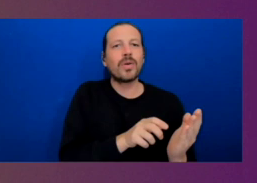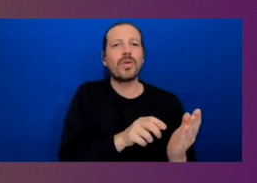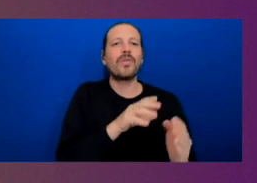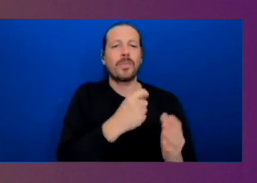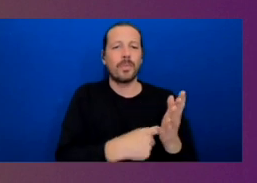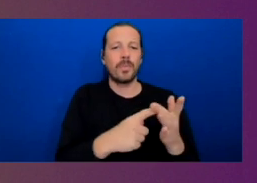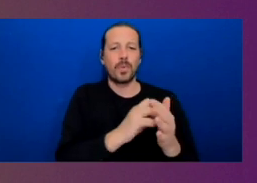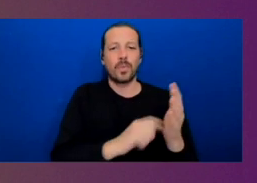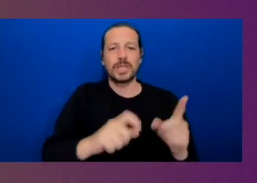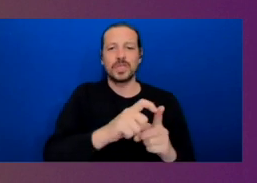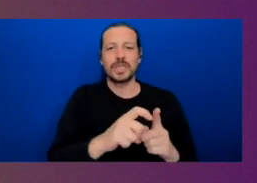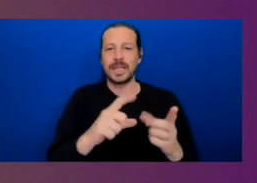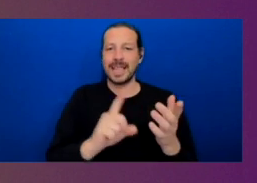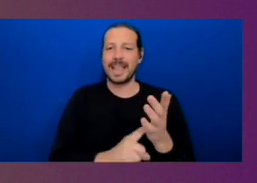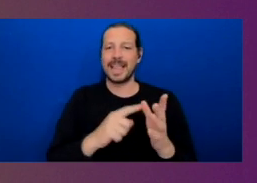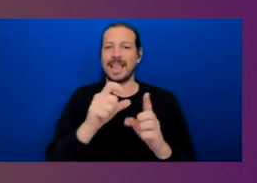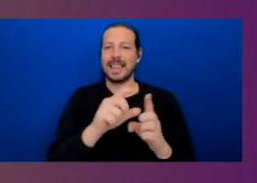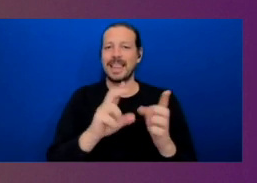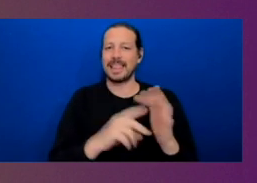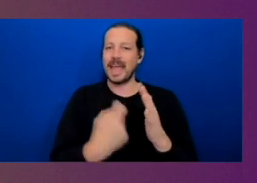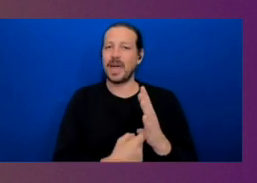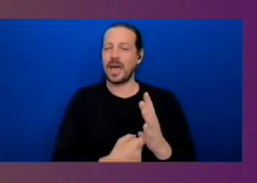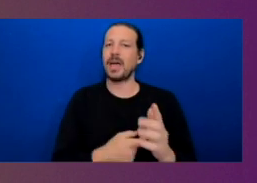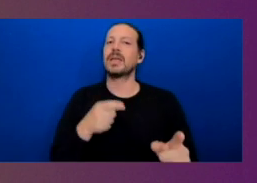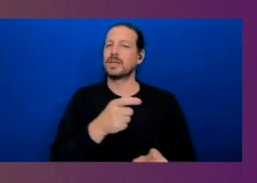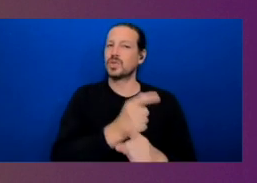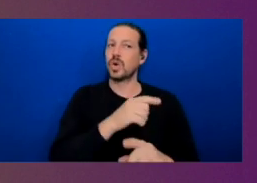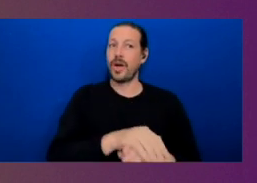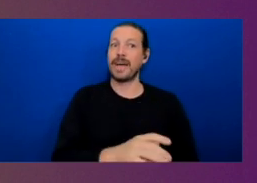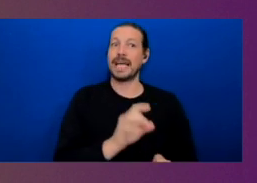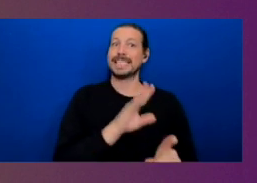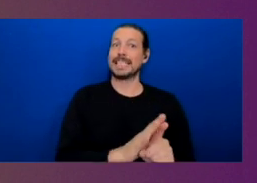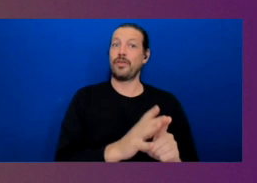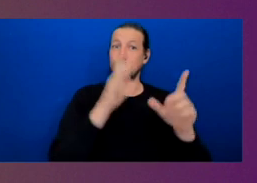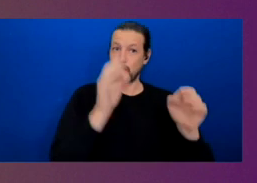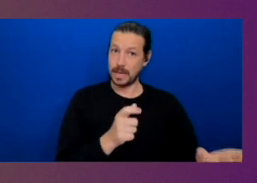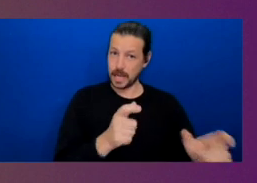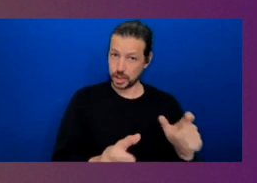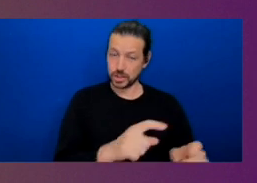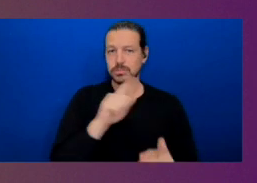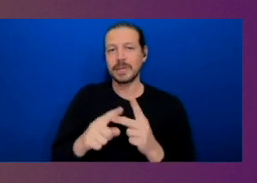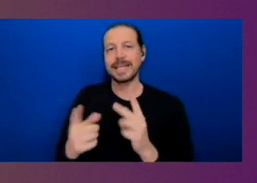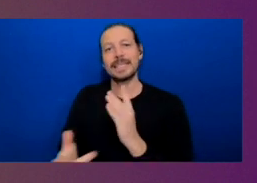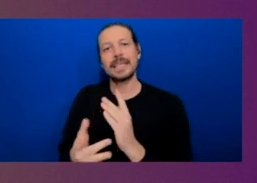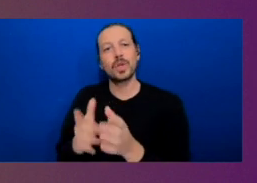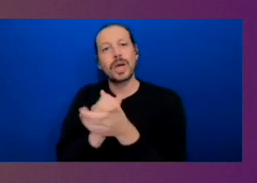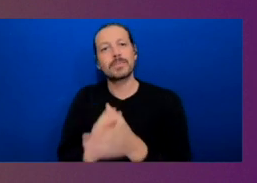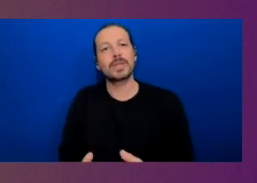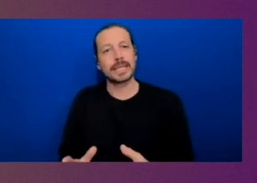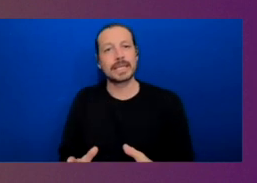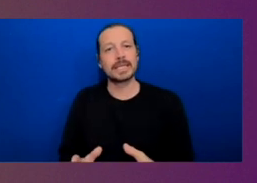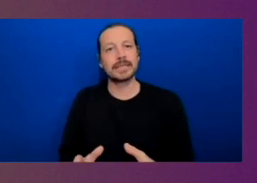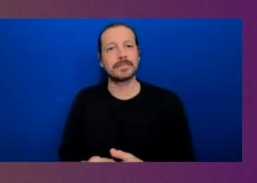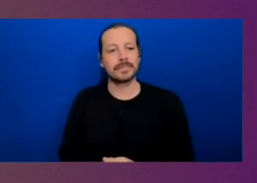about the need for both self-determination and also technical expertise when we're designing for user empowerment.